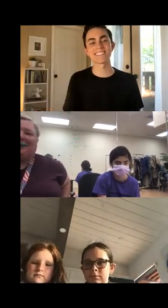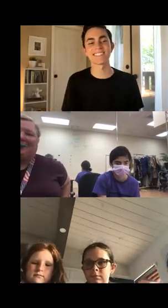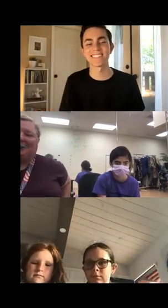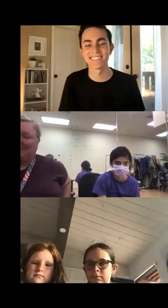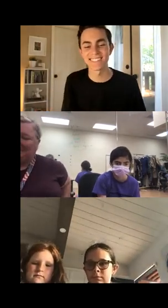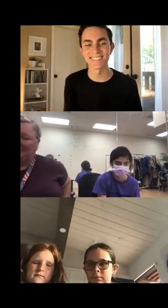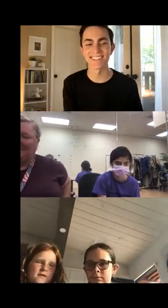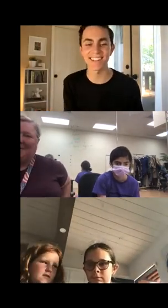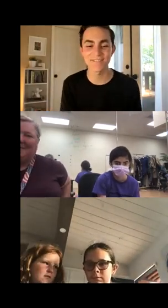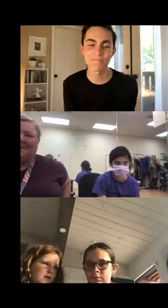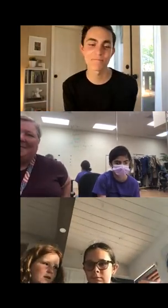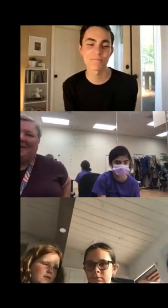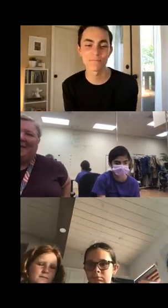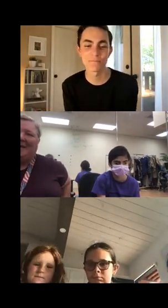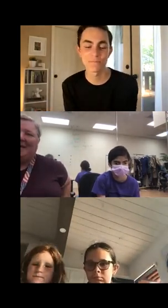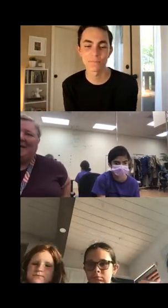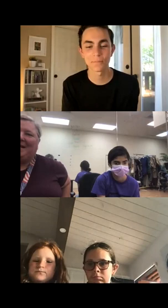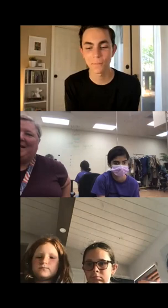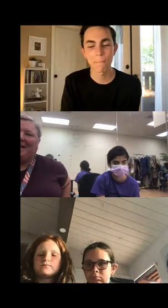World. All right.